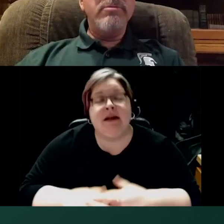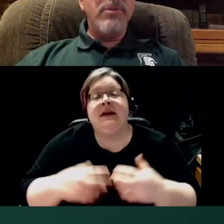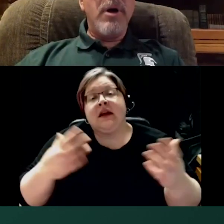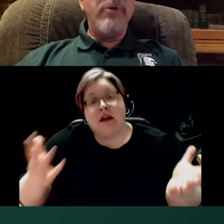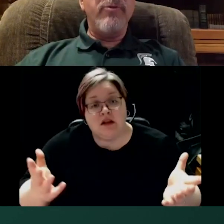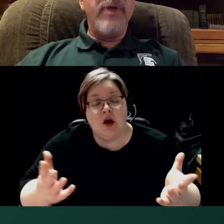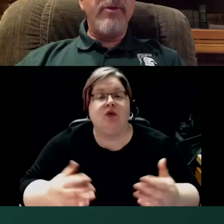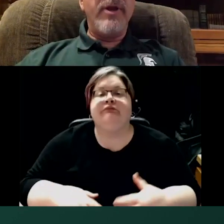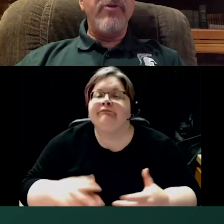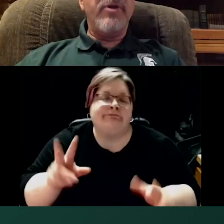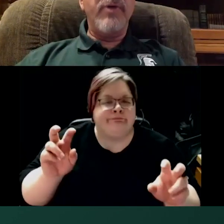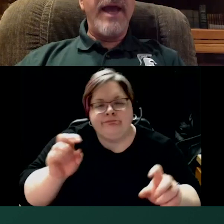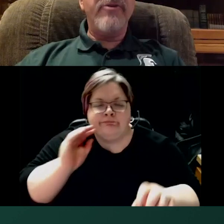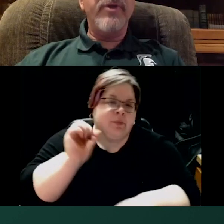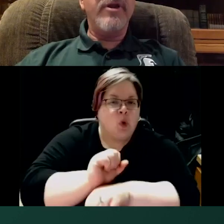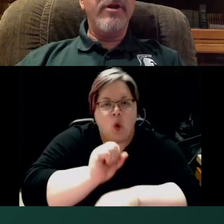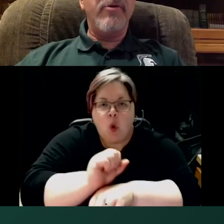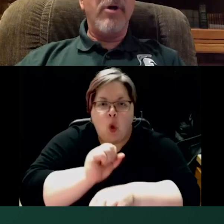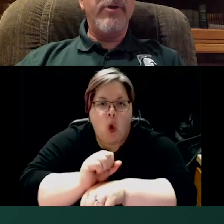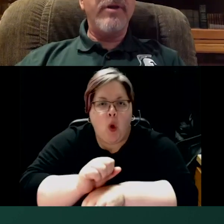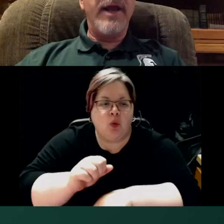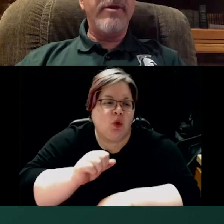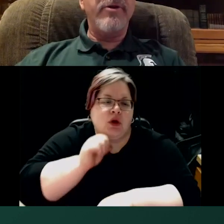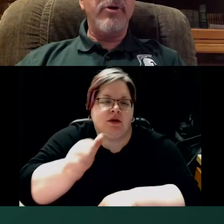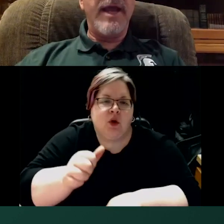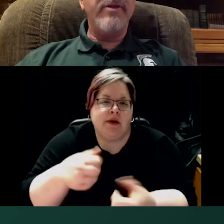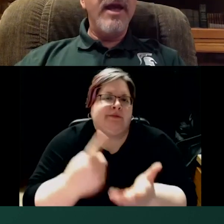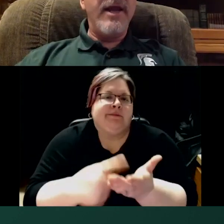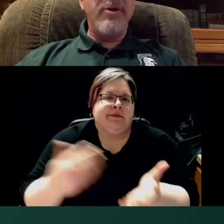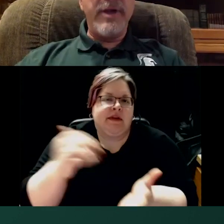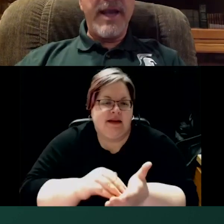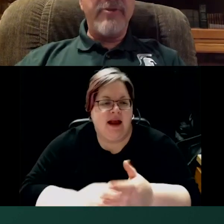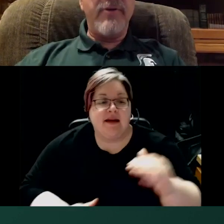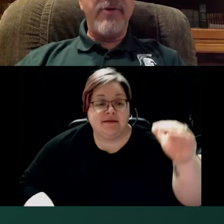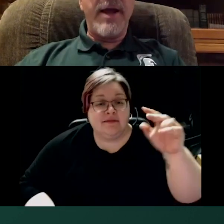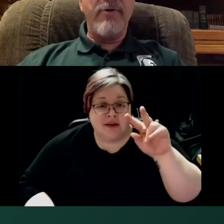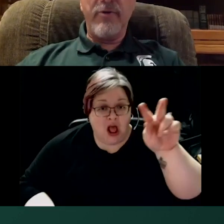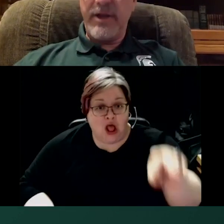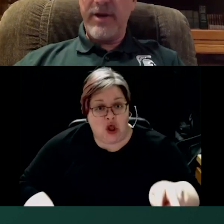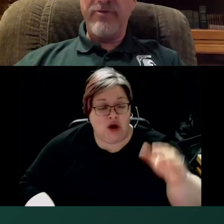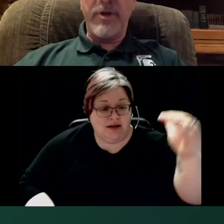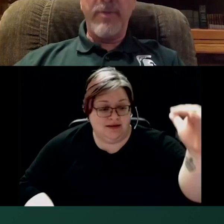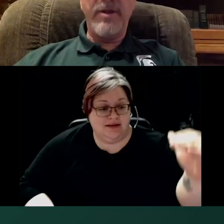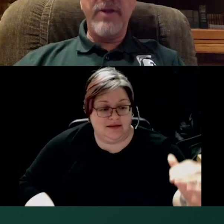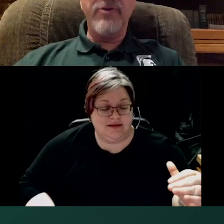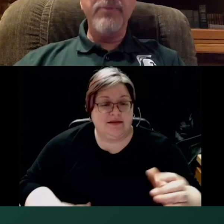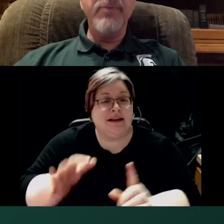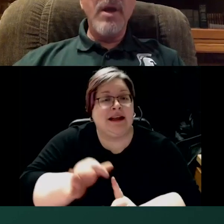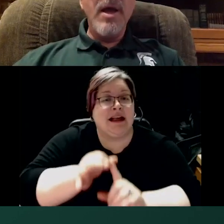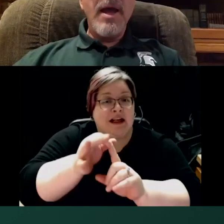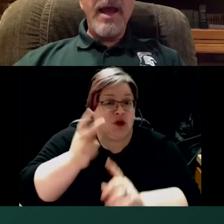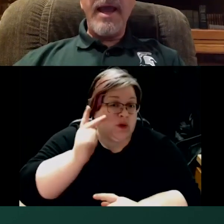homework, rather than just rehash this, these are all the things I asked you to look at, including catching a flyover at the International Space